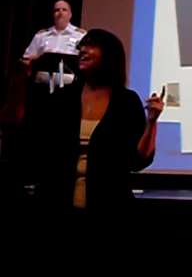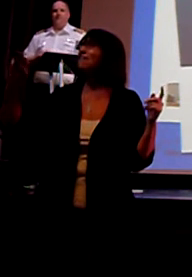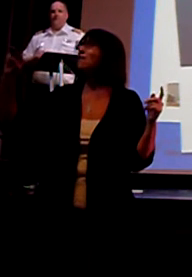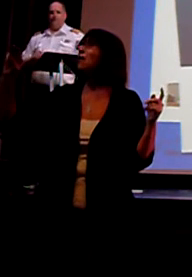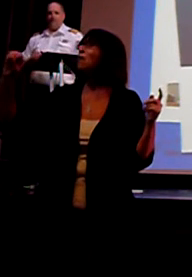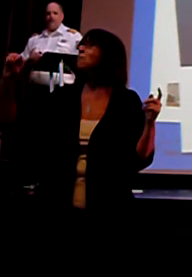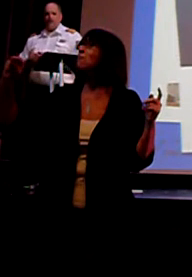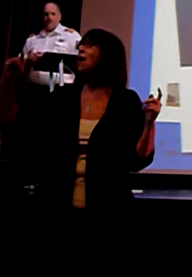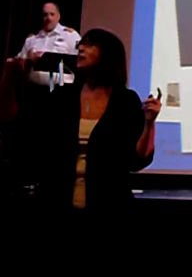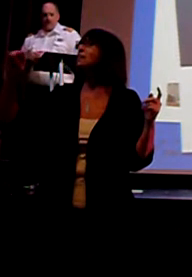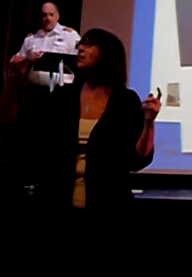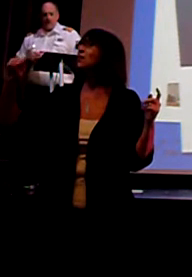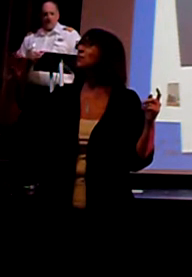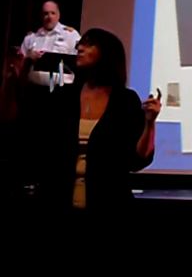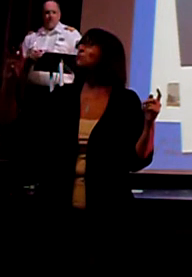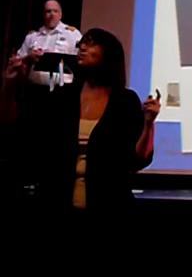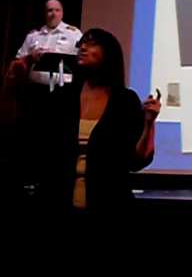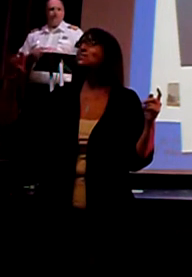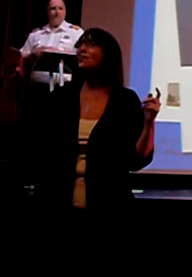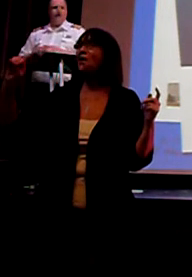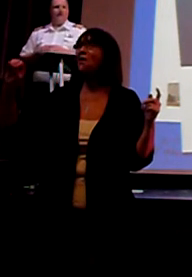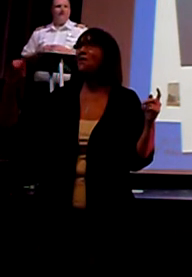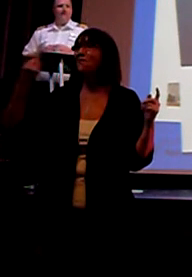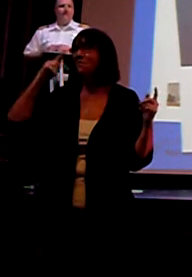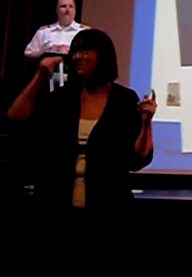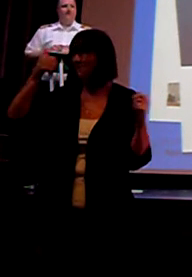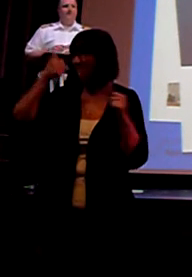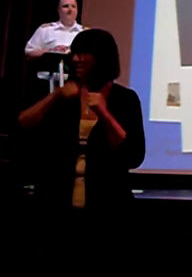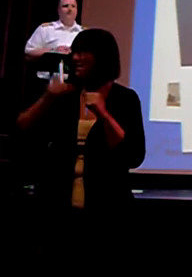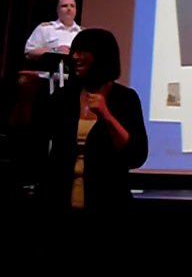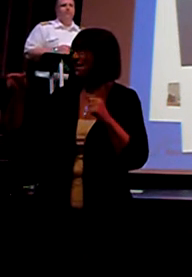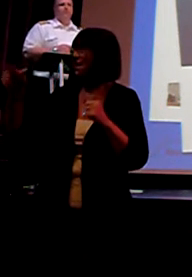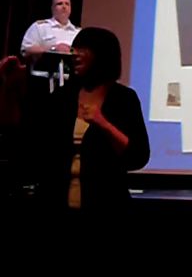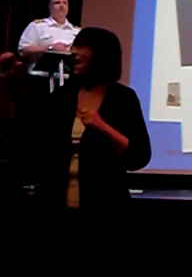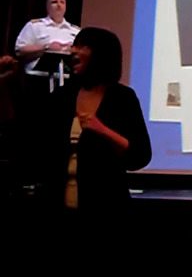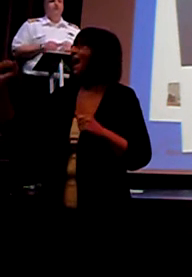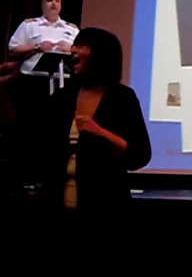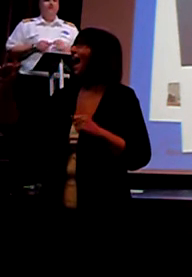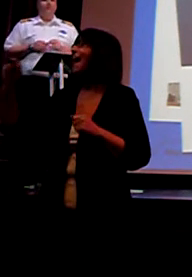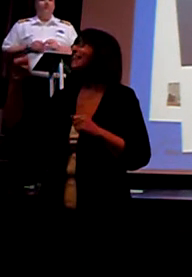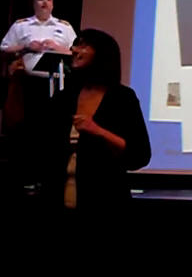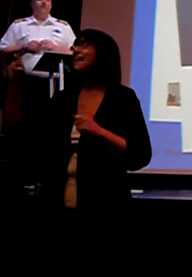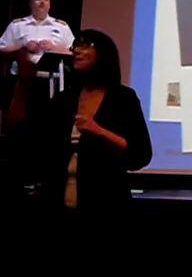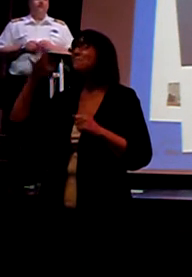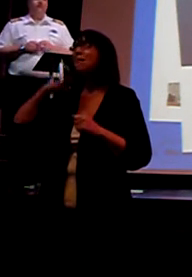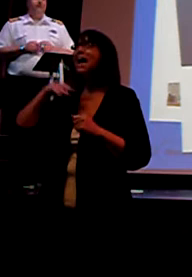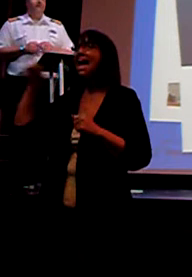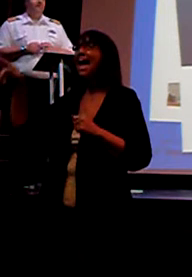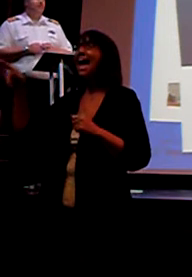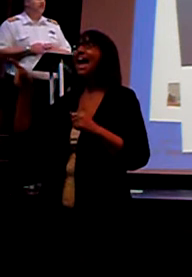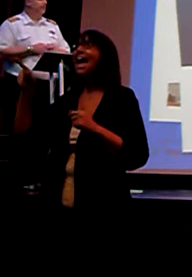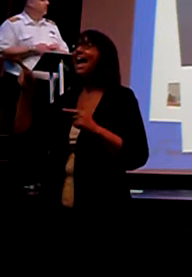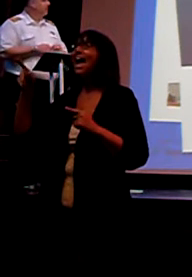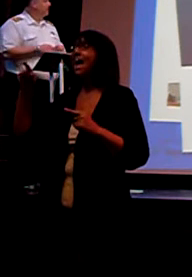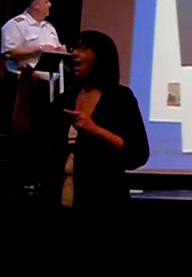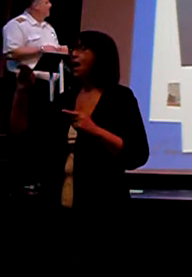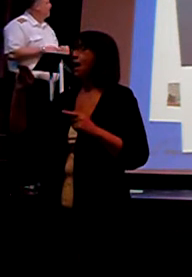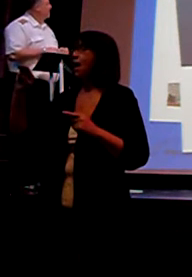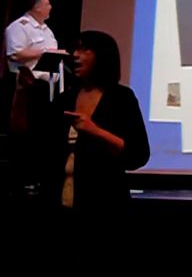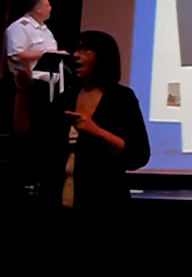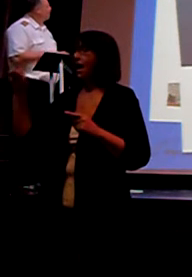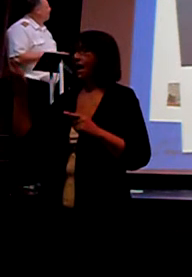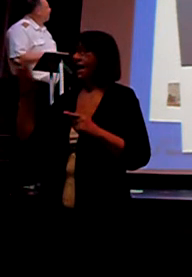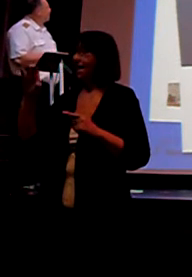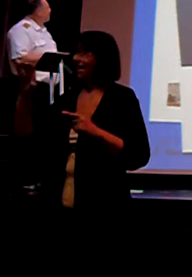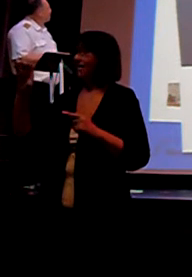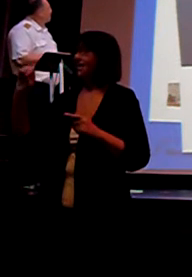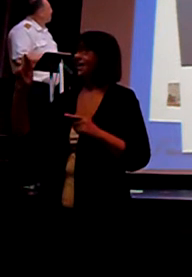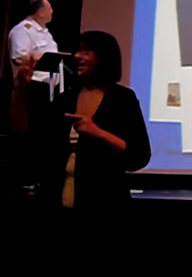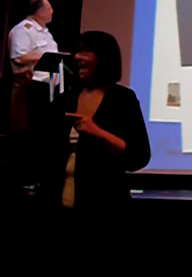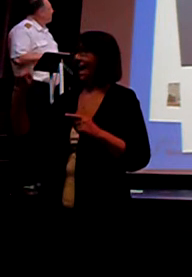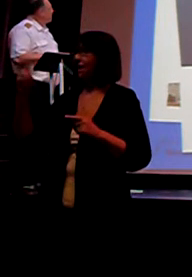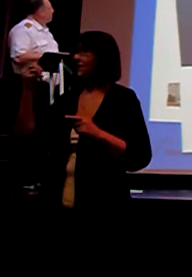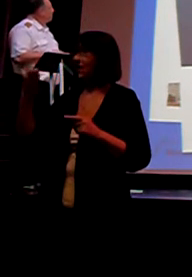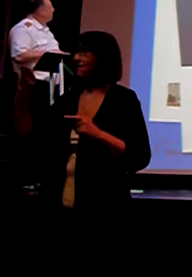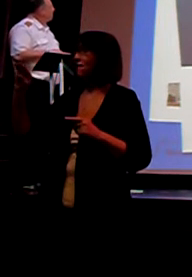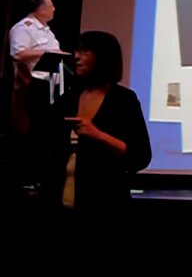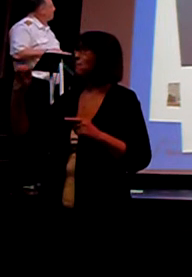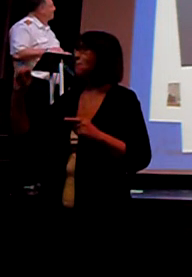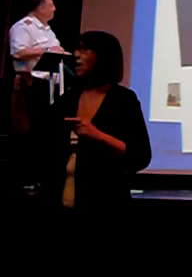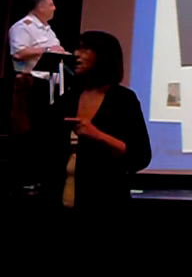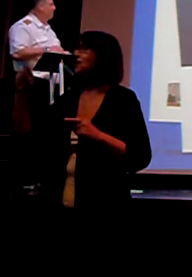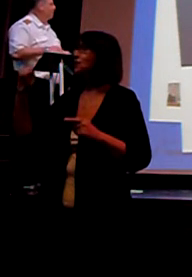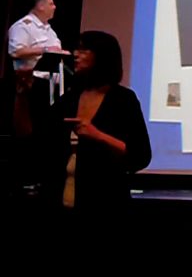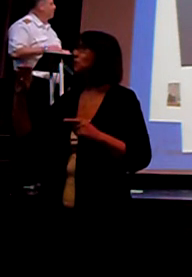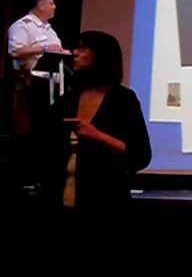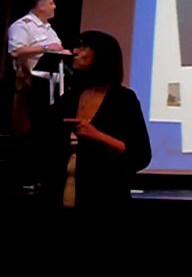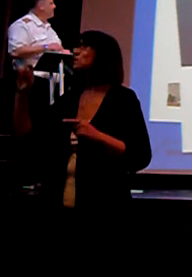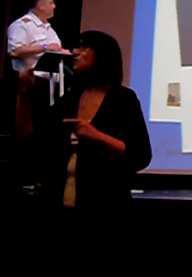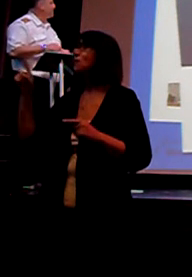famous novel by Alexandre Dumas, where the Count of Monte Cristo ended up,